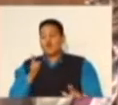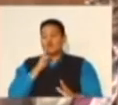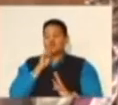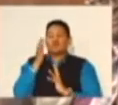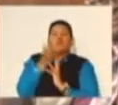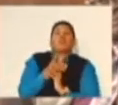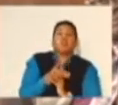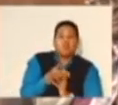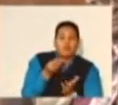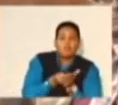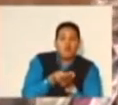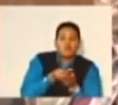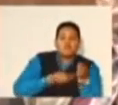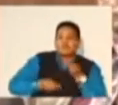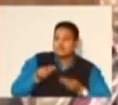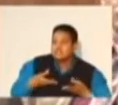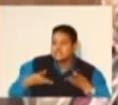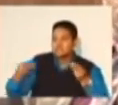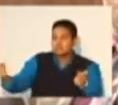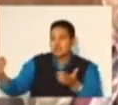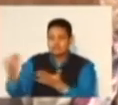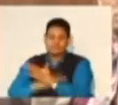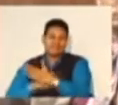fiscal cycle.